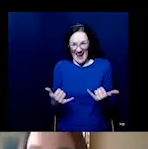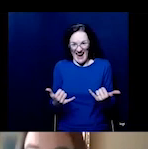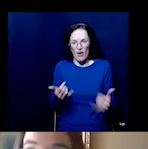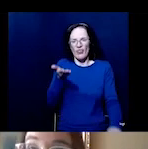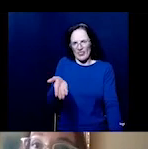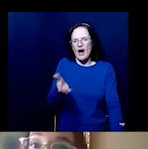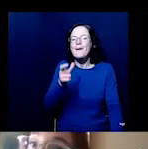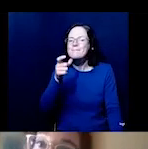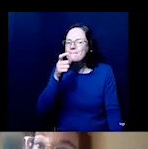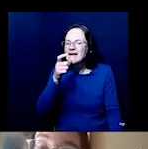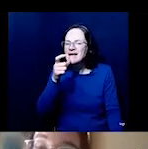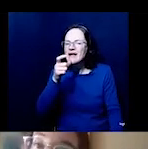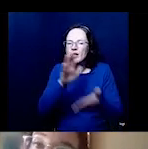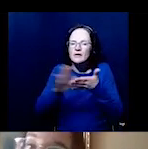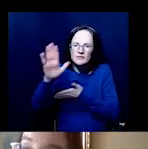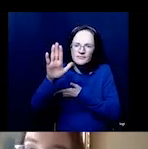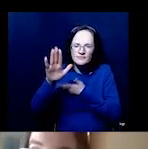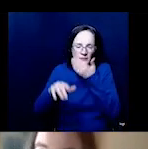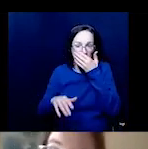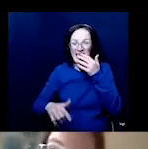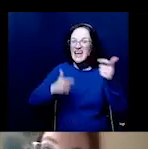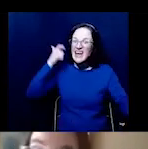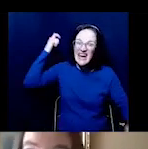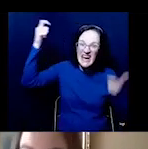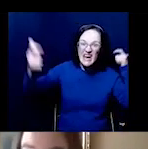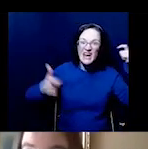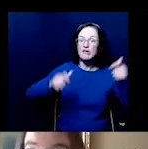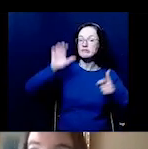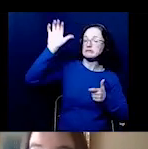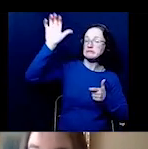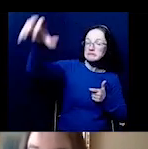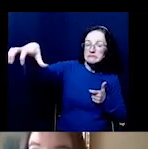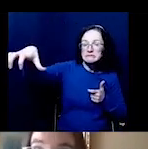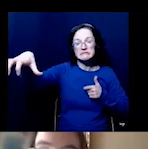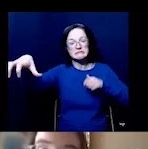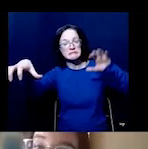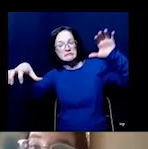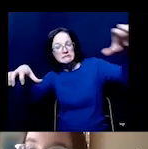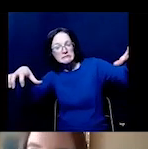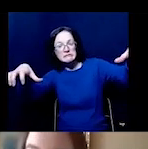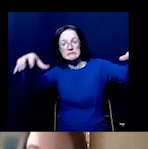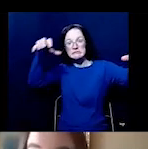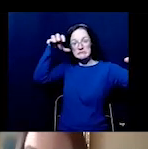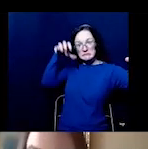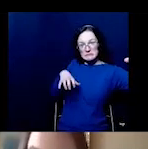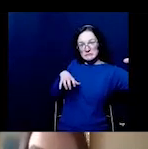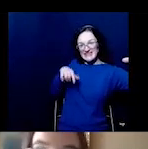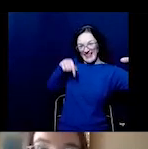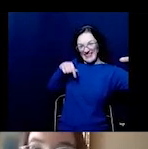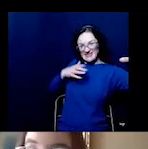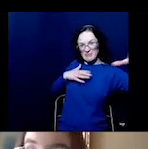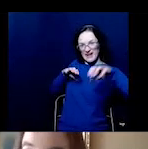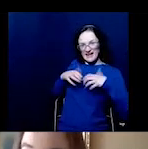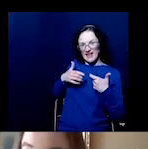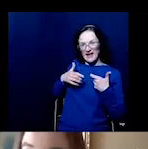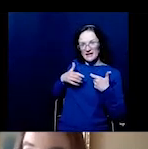is so big, you need to walk 15 minutes from going to one class to the other sometimes. And already it's difficult if you do not walk,